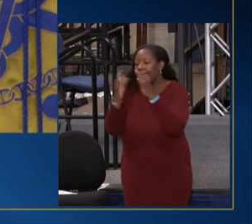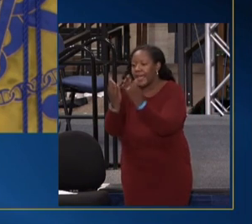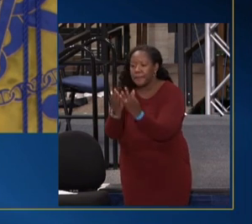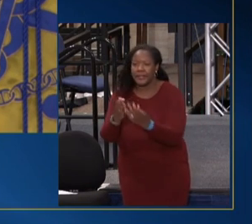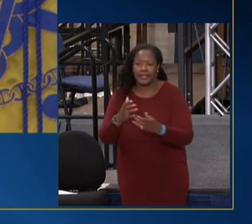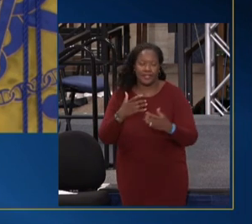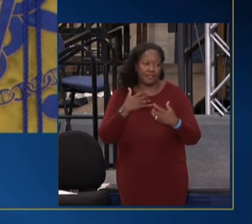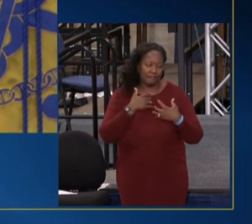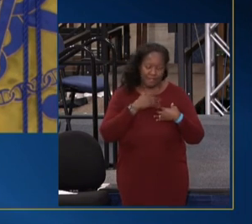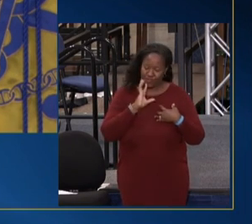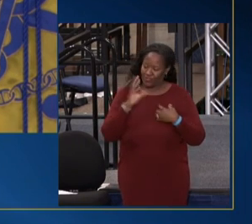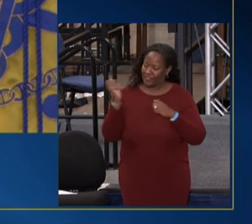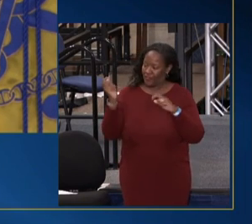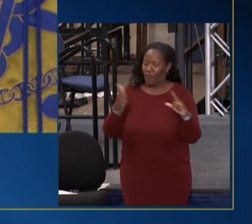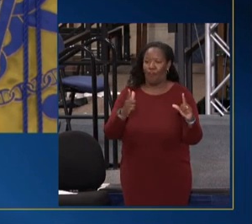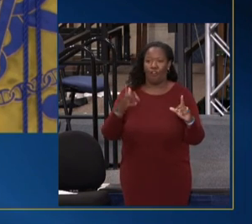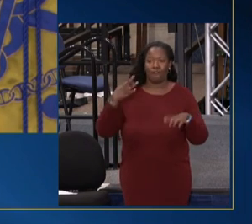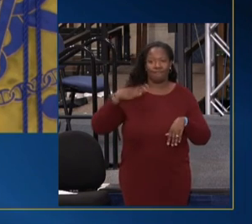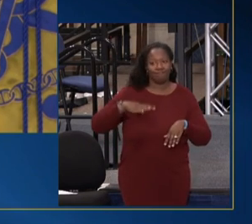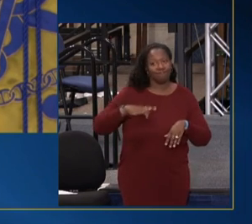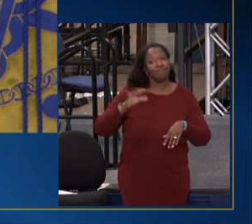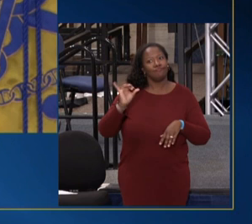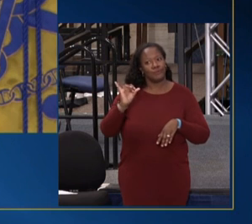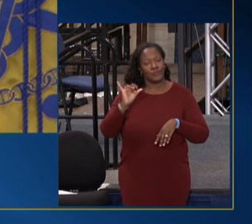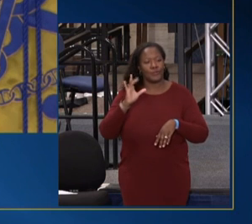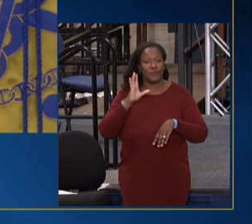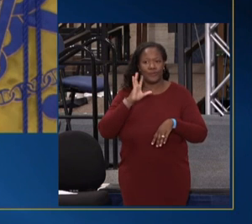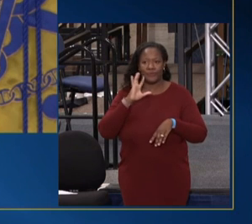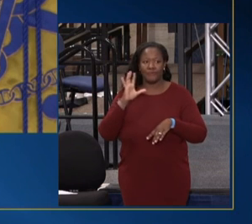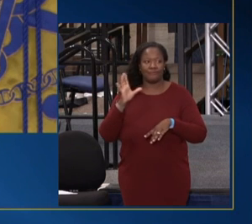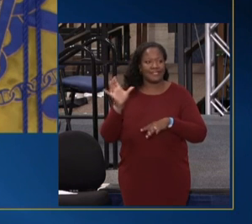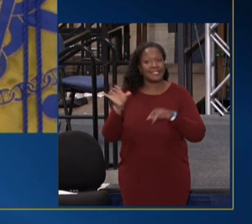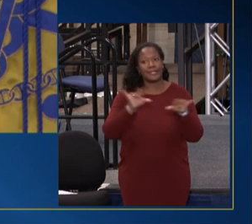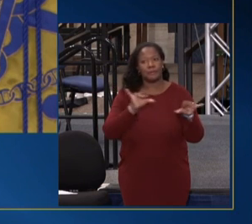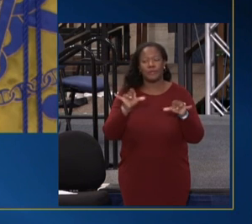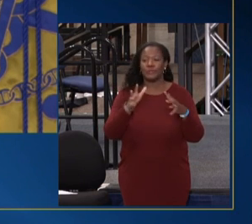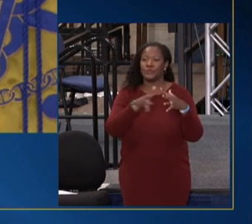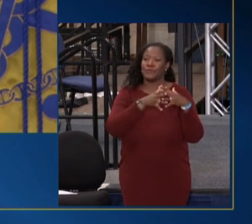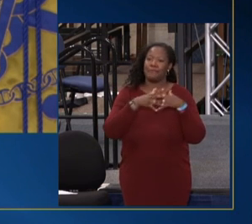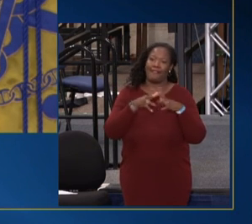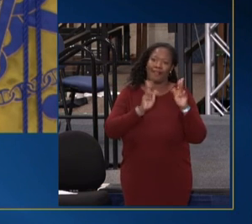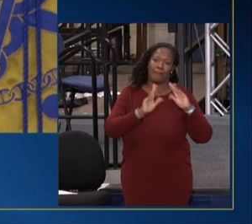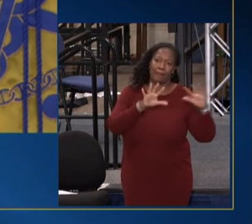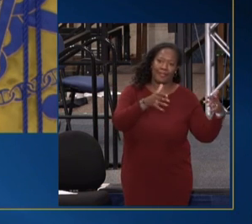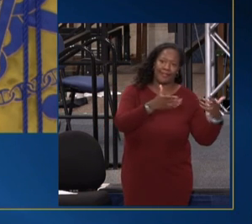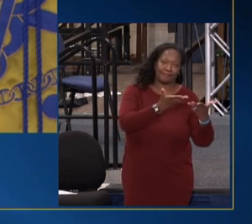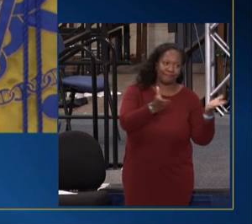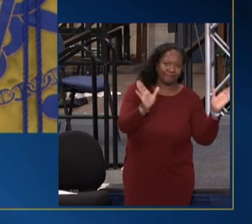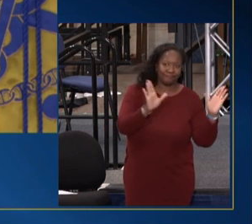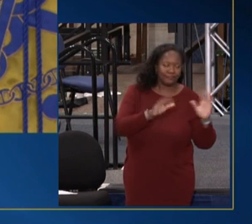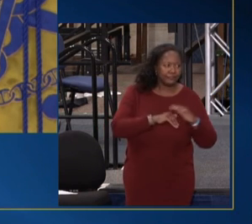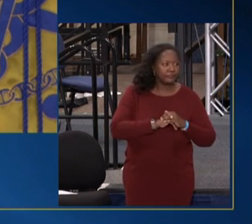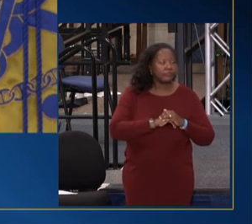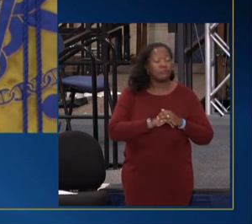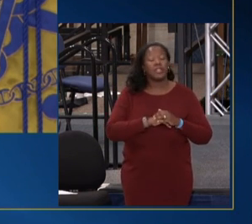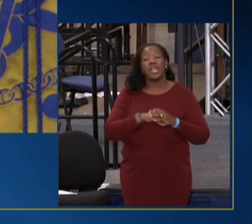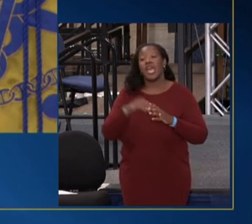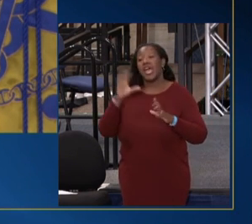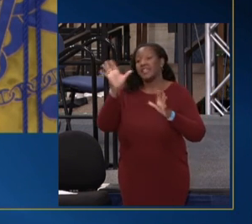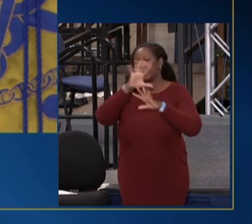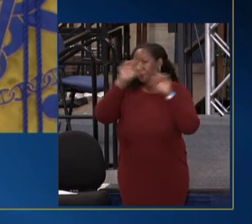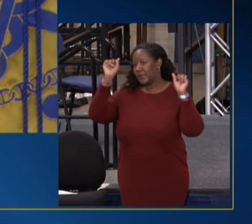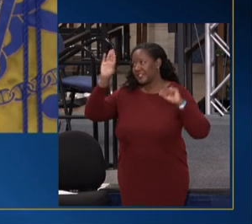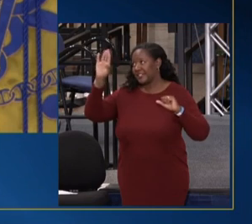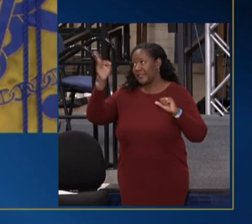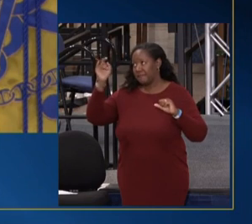all the policies and programs that the American public experiences. As President Biden has said a number of